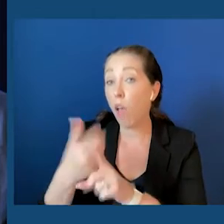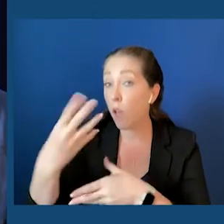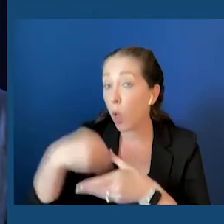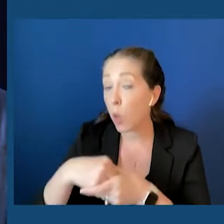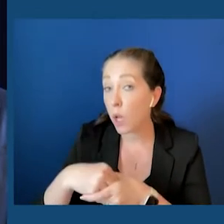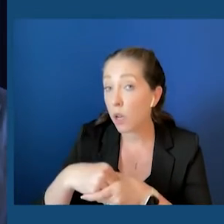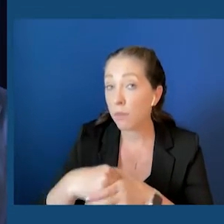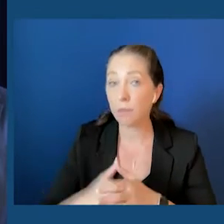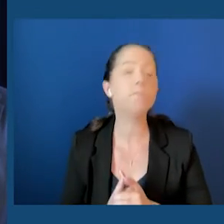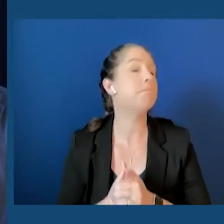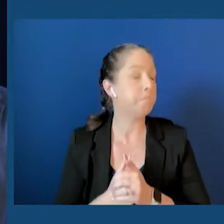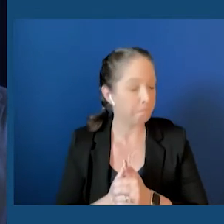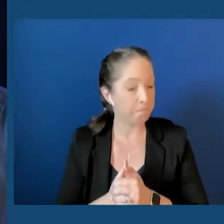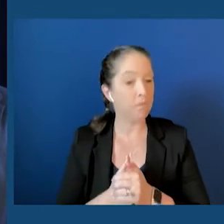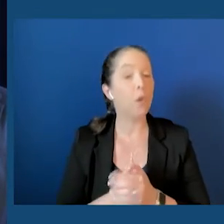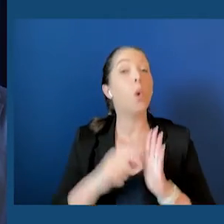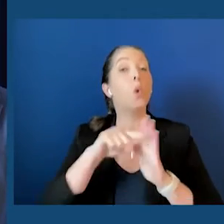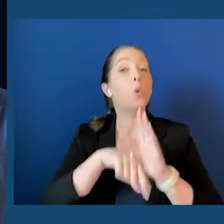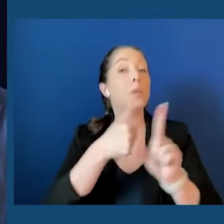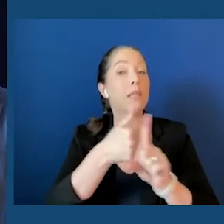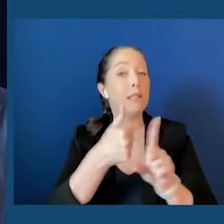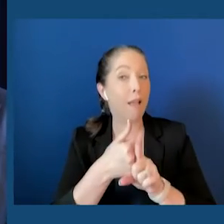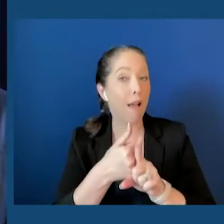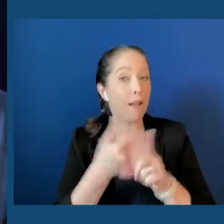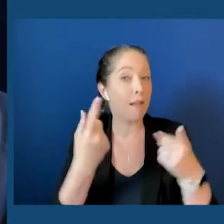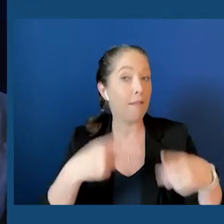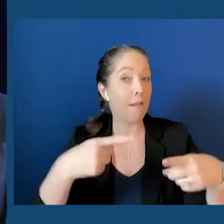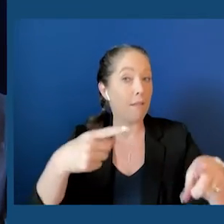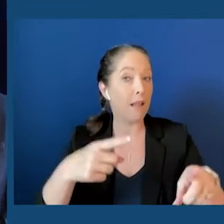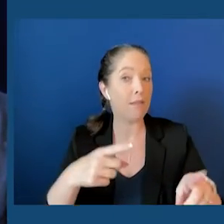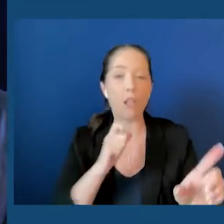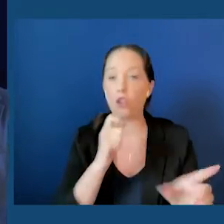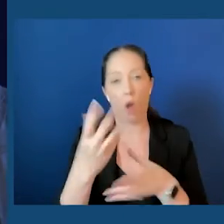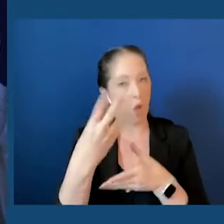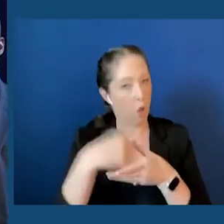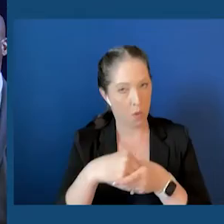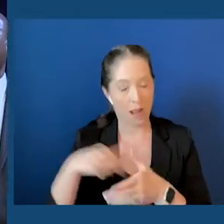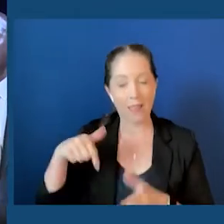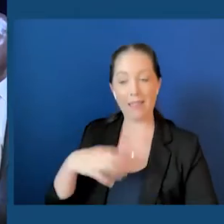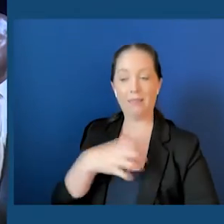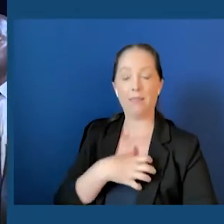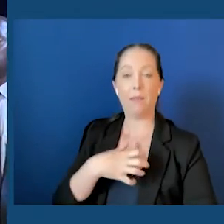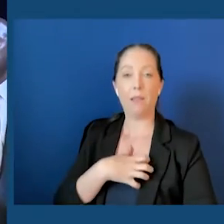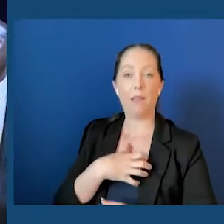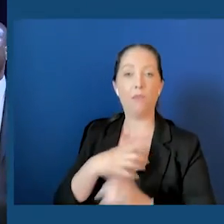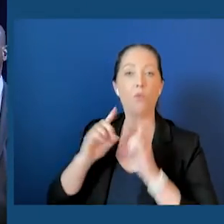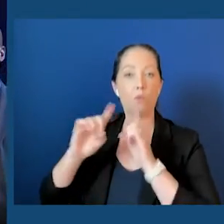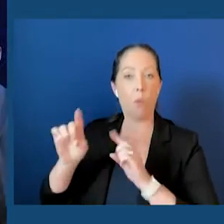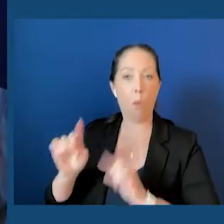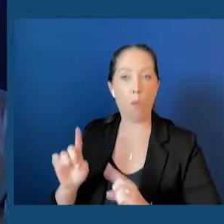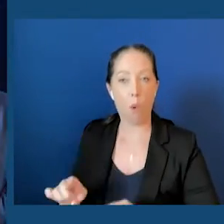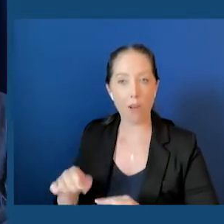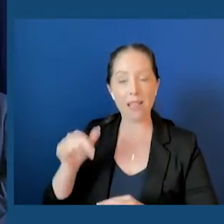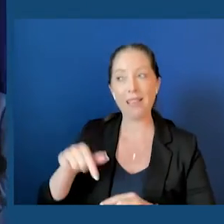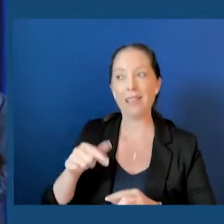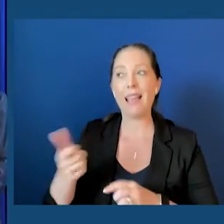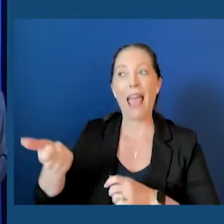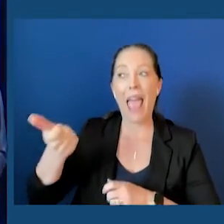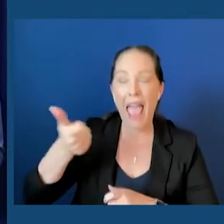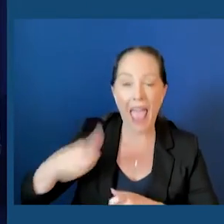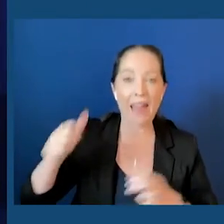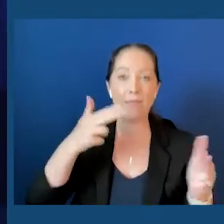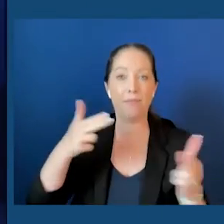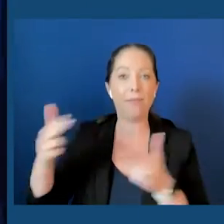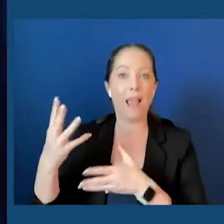So suicide events would not be included in these. These are reported from the police departments, and they're any shooting incident that involved any type of injury, so any kind